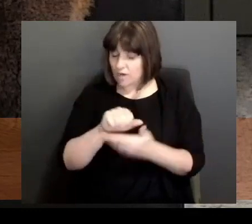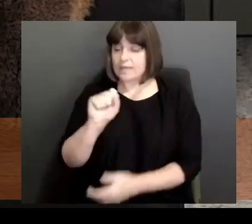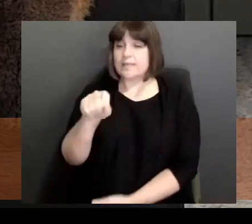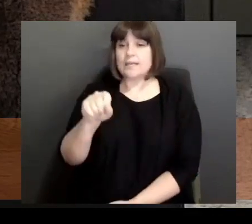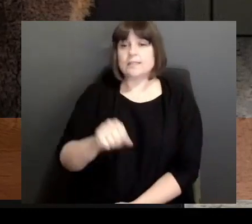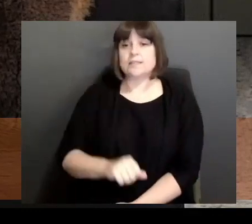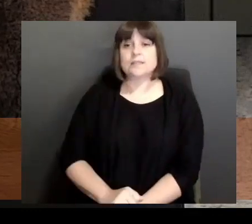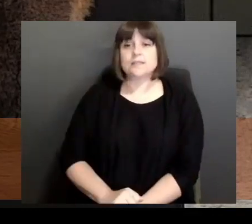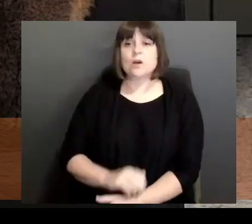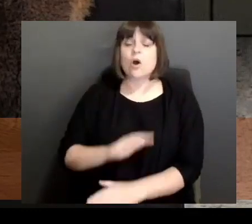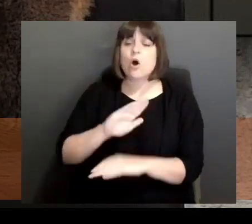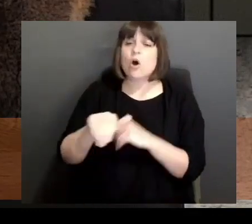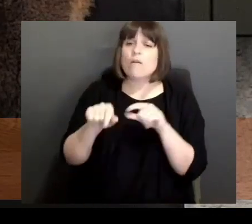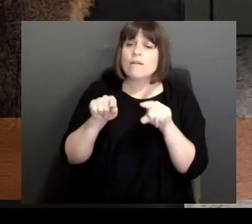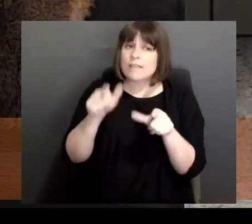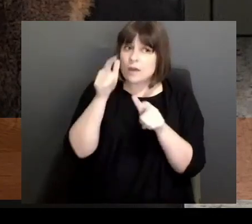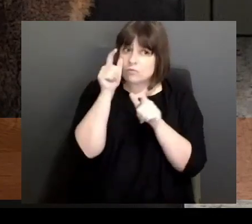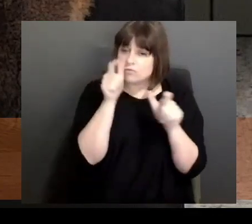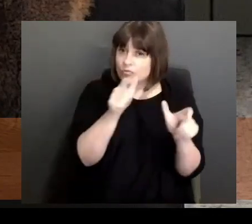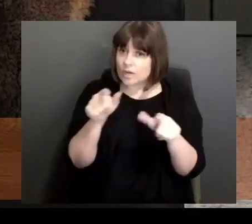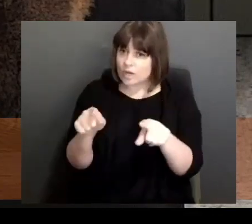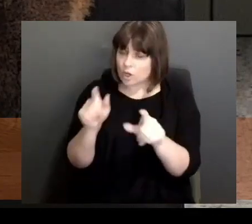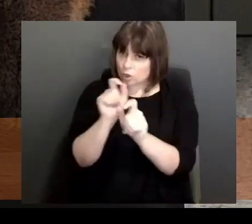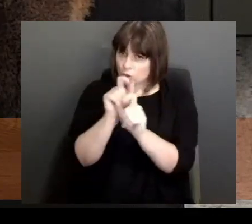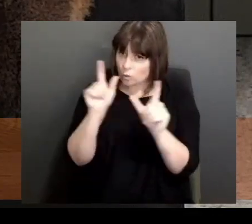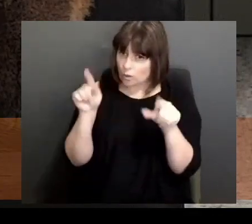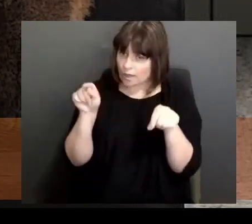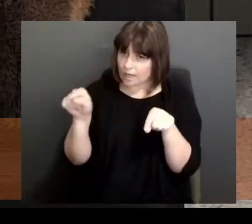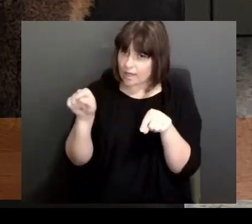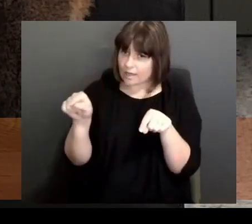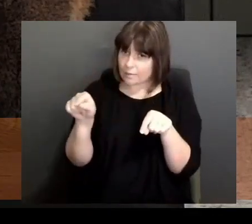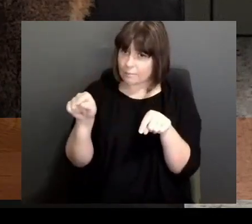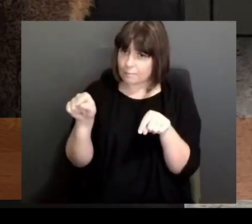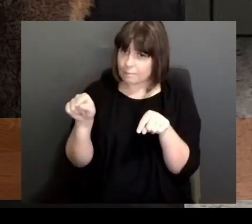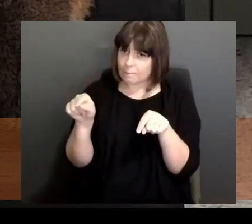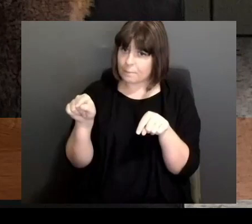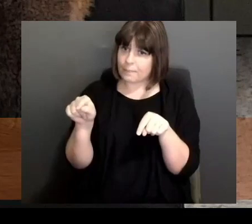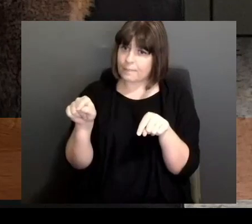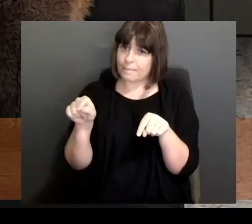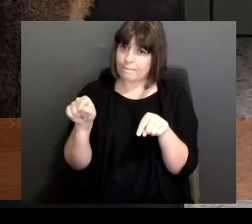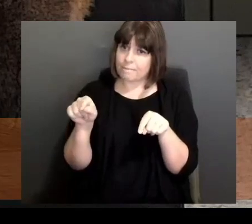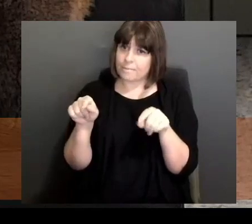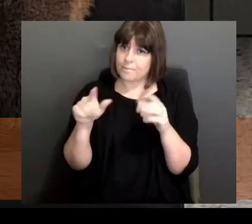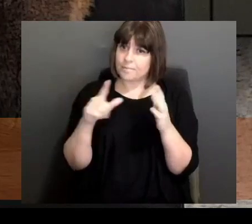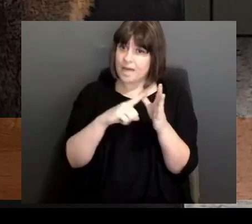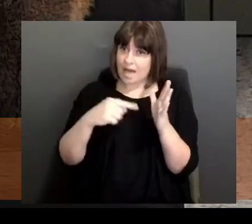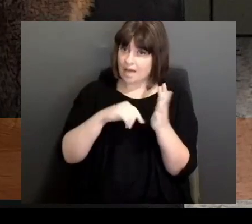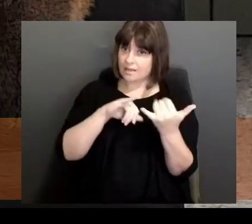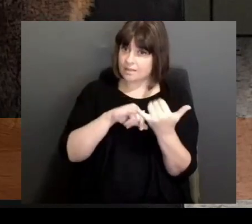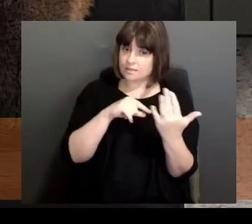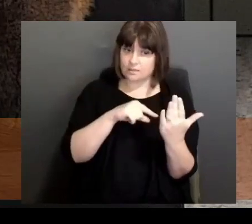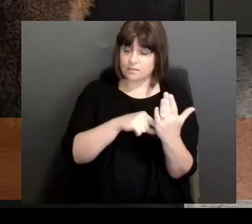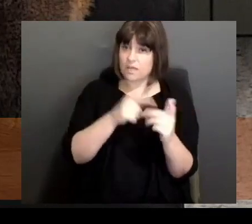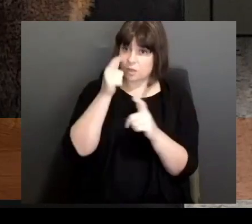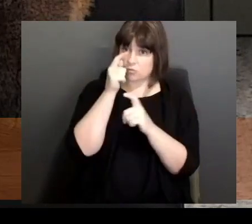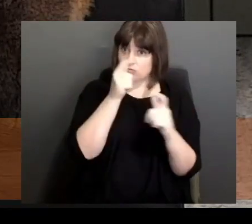that regulation, are you aware of what prompted these acts and regulations to be introduced